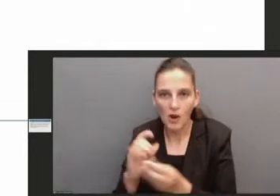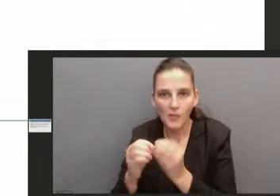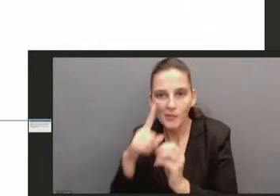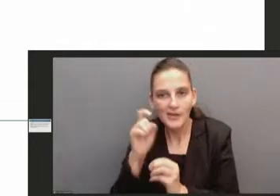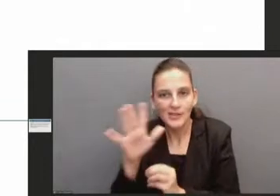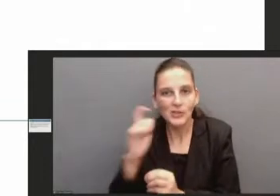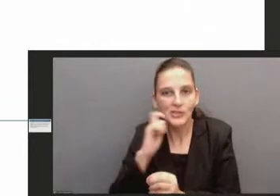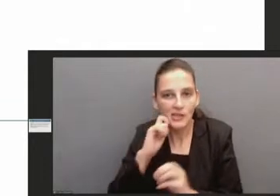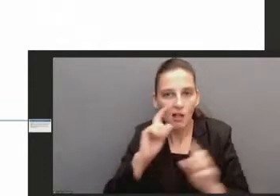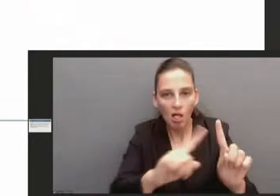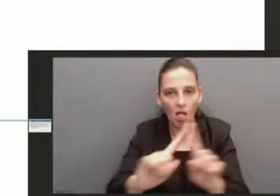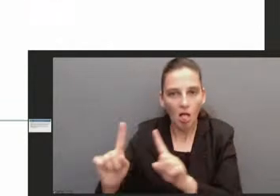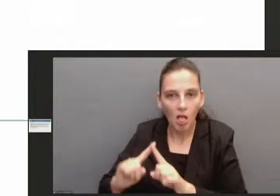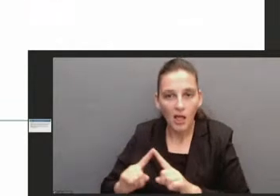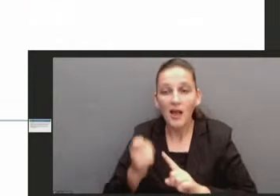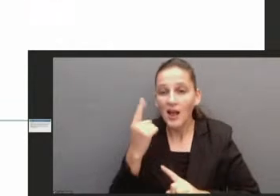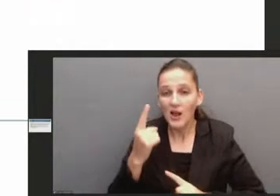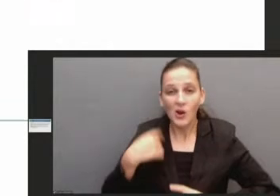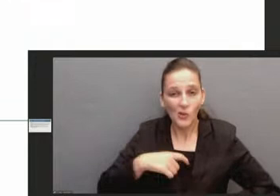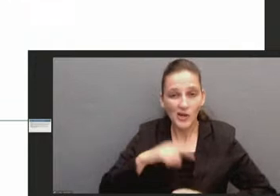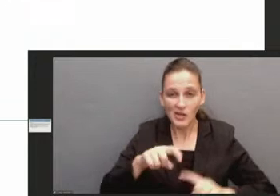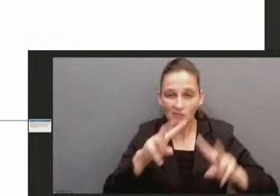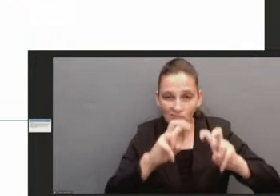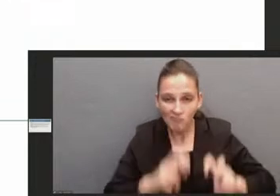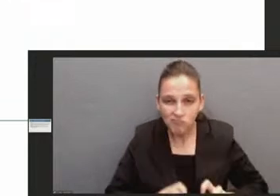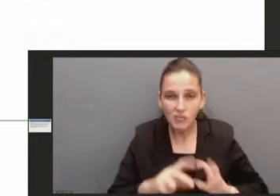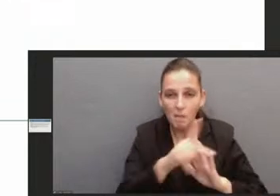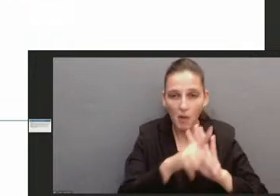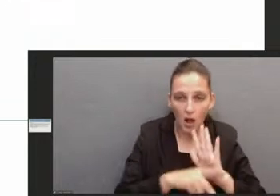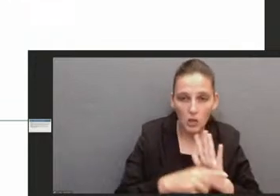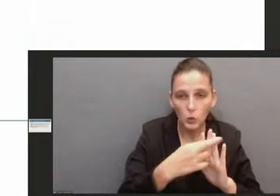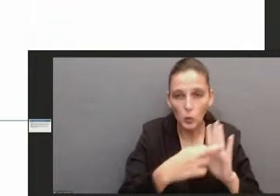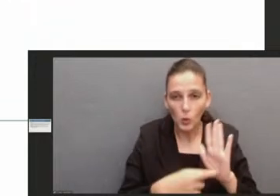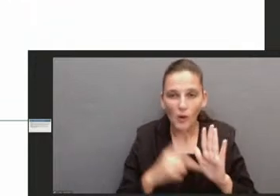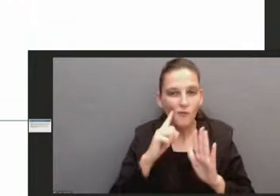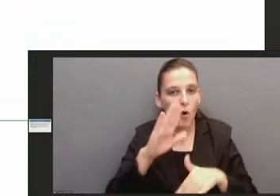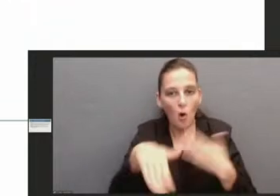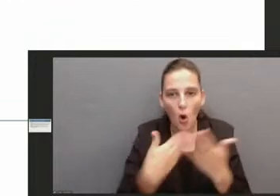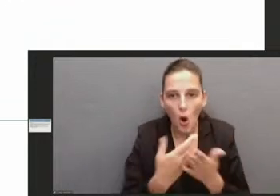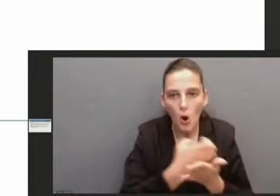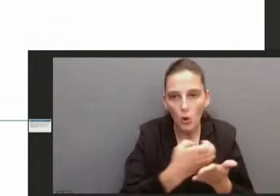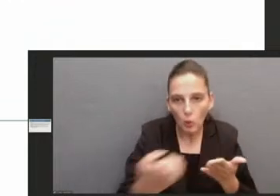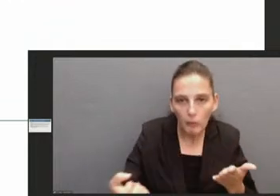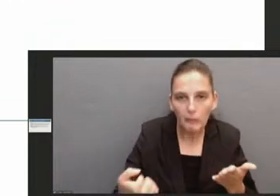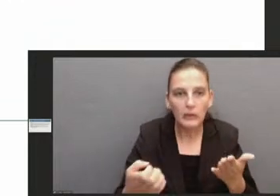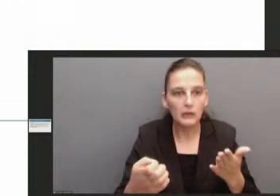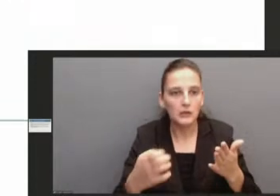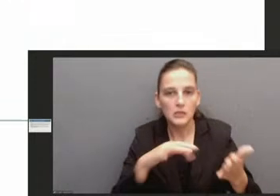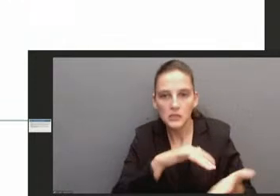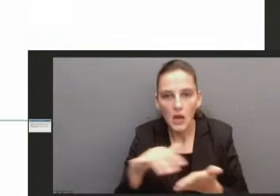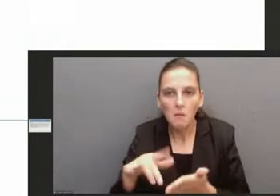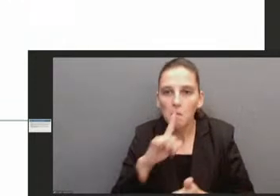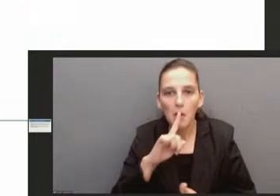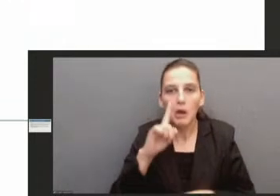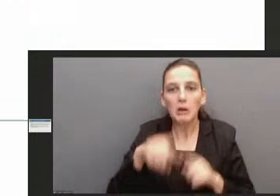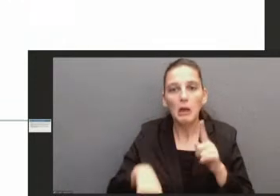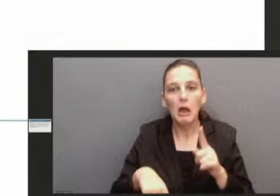for equipment, and it needs to be studied. It cannot just be based on the majority of the population.